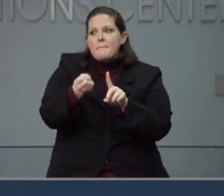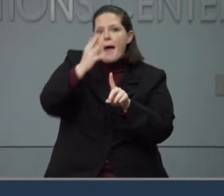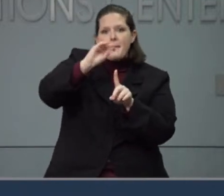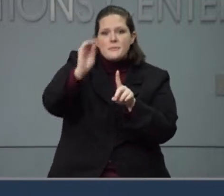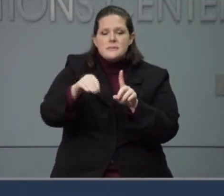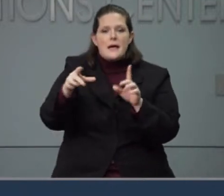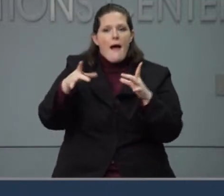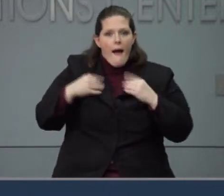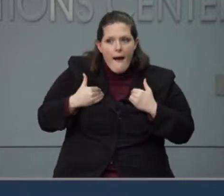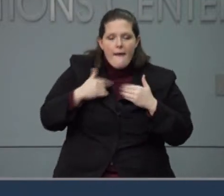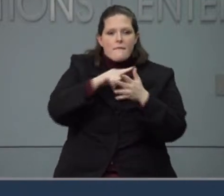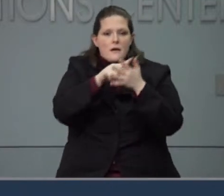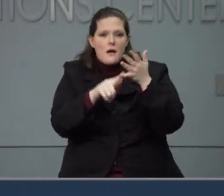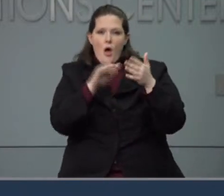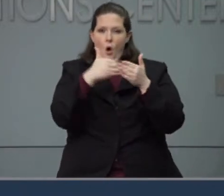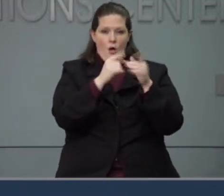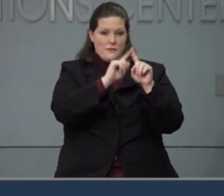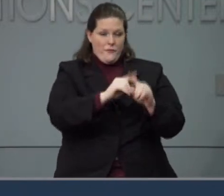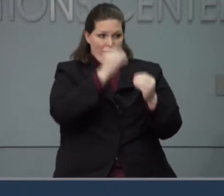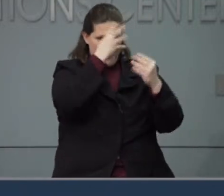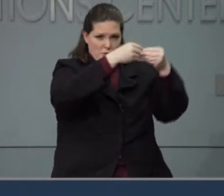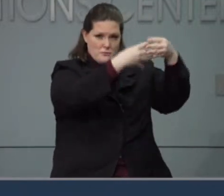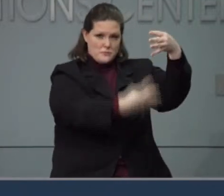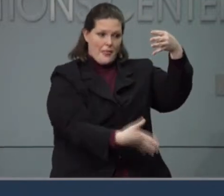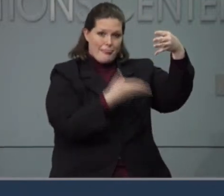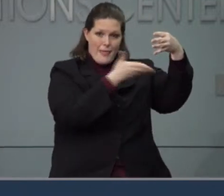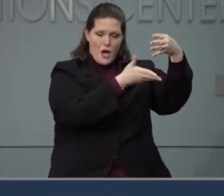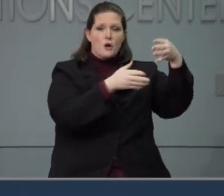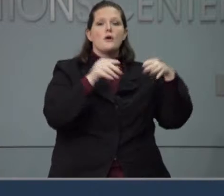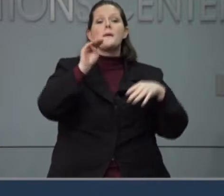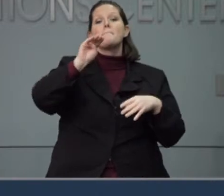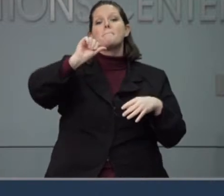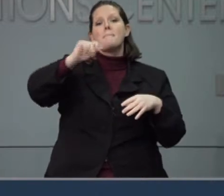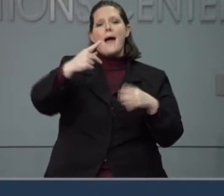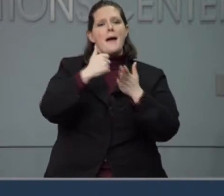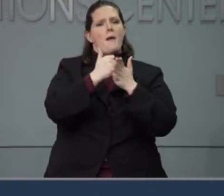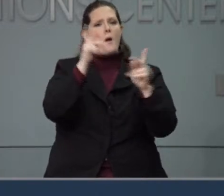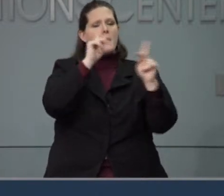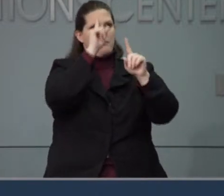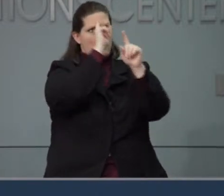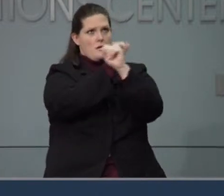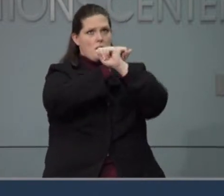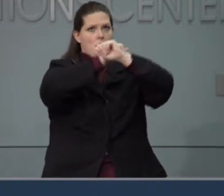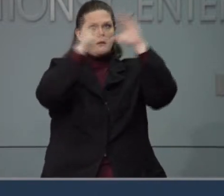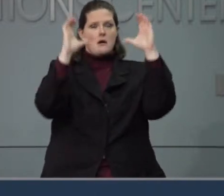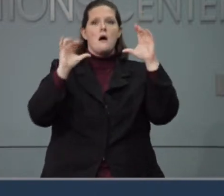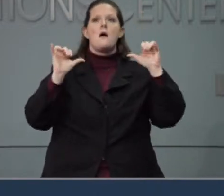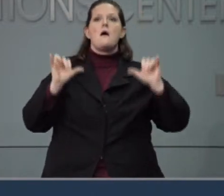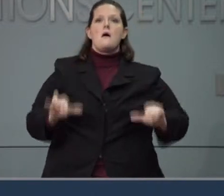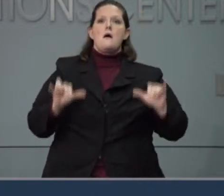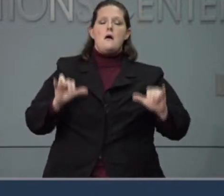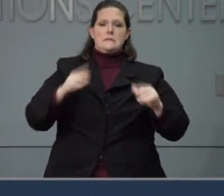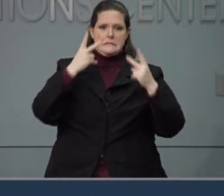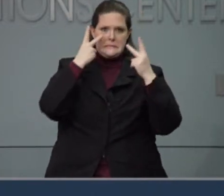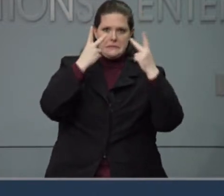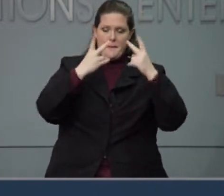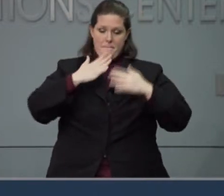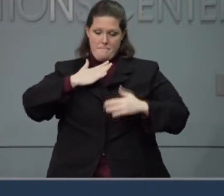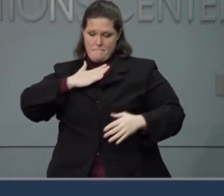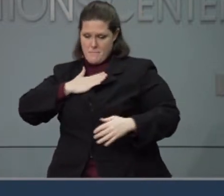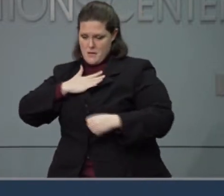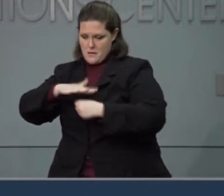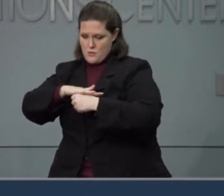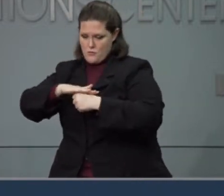COVID-19 County Alert System makes this data more visible, more understandable, so North Carolinians can easily see how their county is